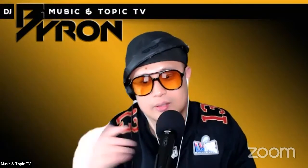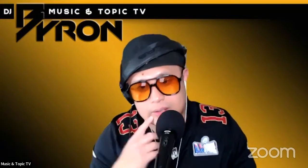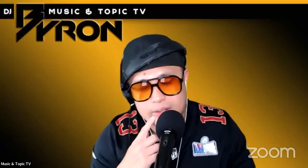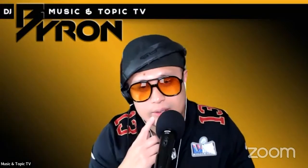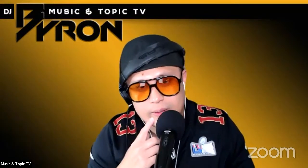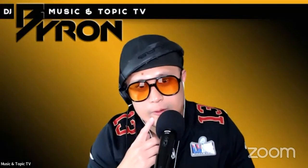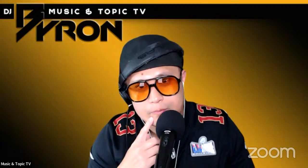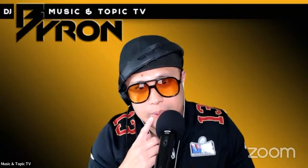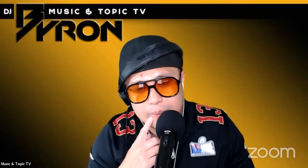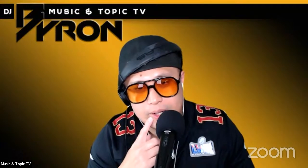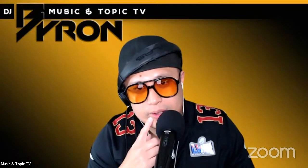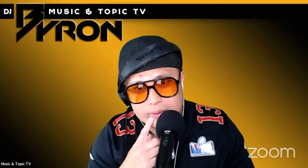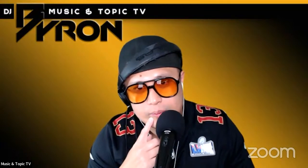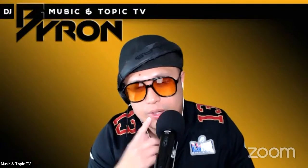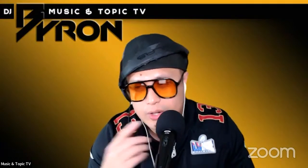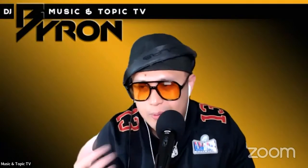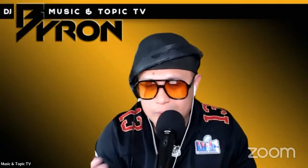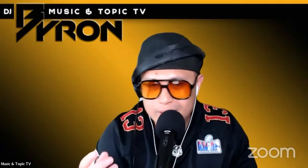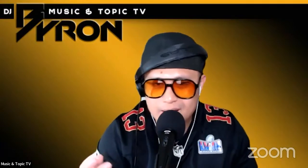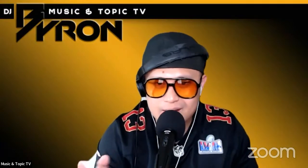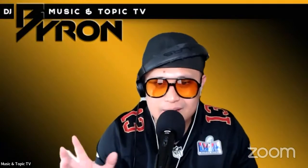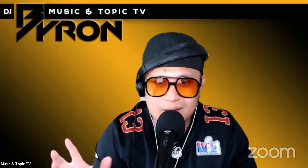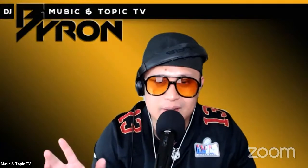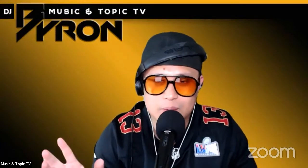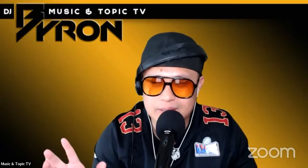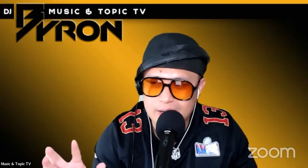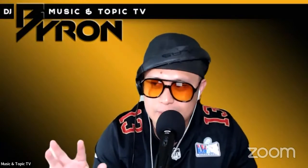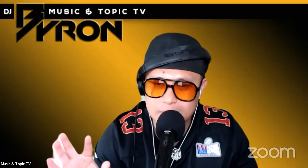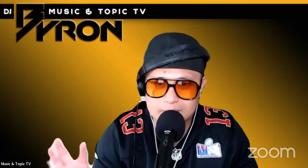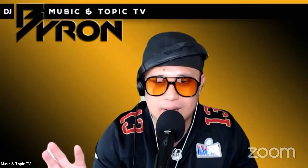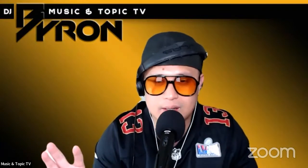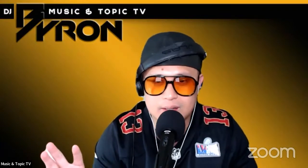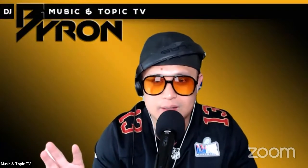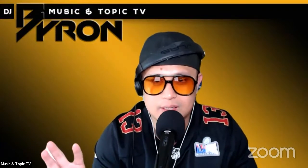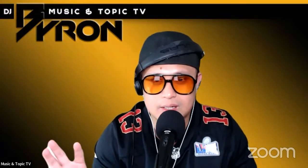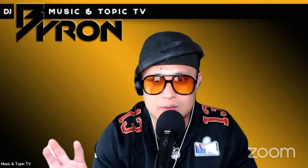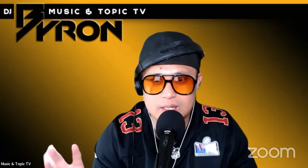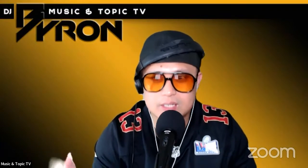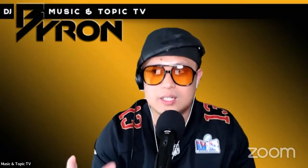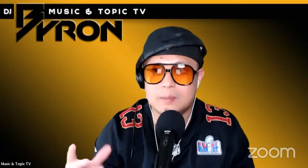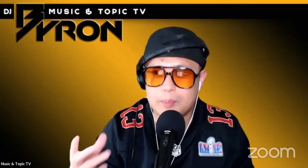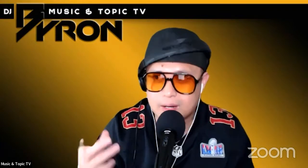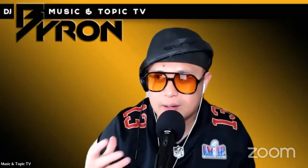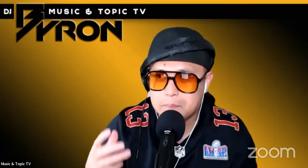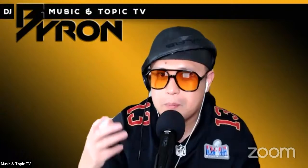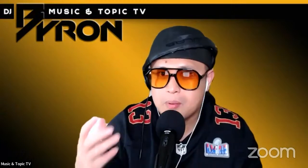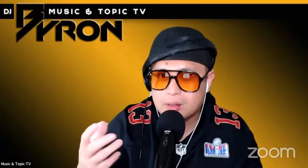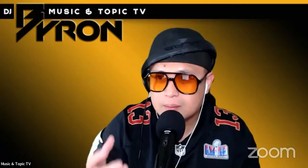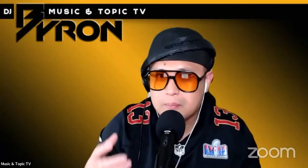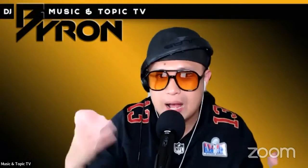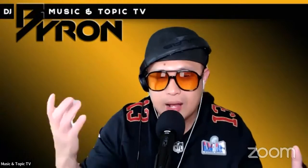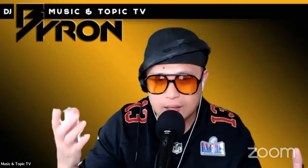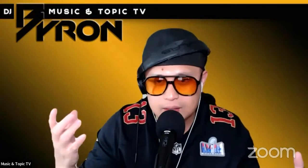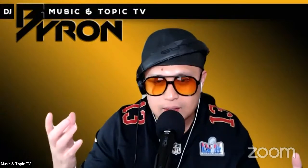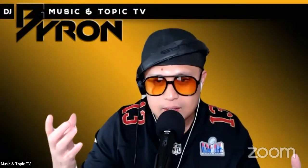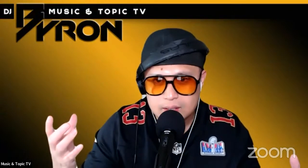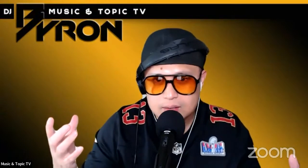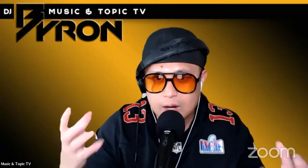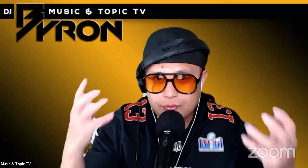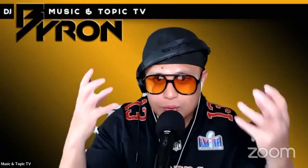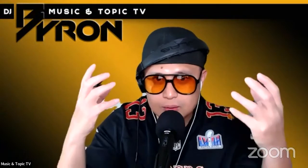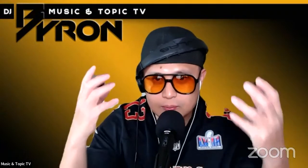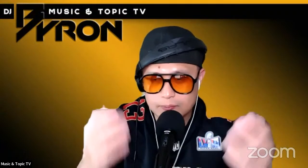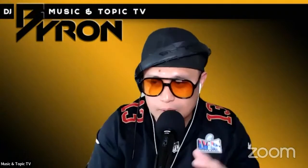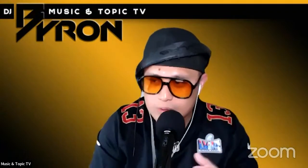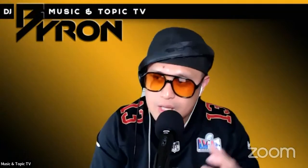economy. Diba? We're getting there. Huwag tayong magmadali. Hindi ganun yan. Hindi ka parang nagbibuild ng bahay